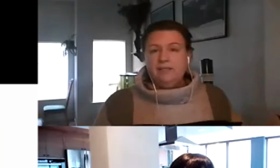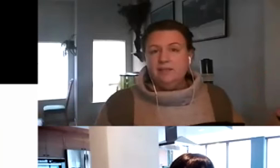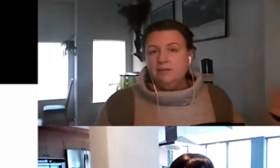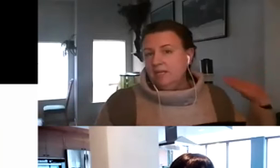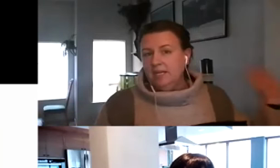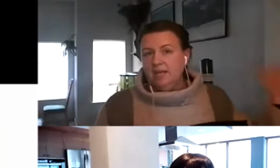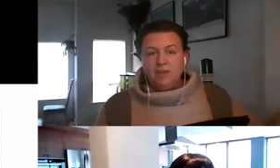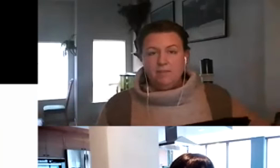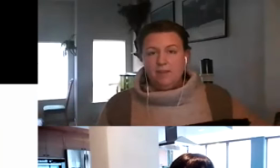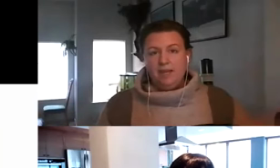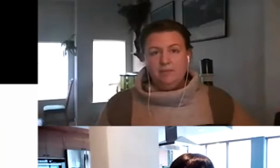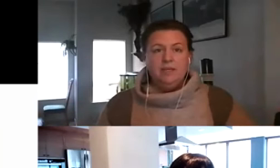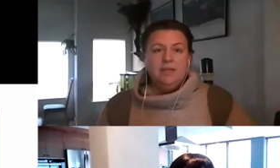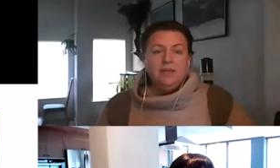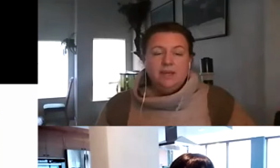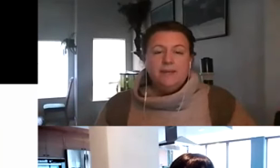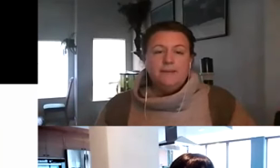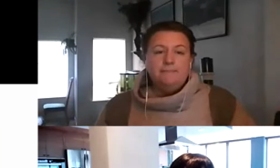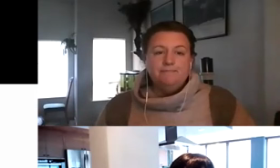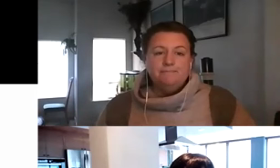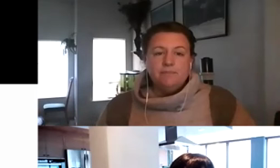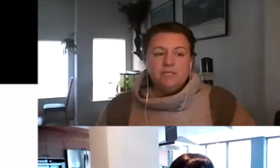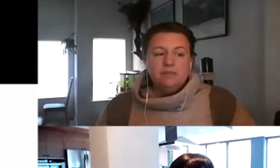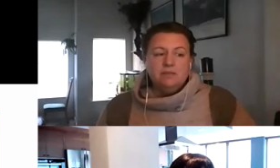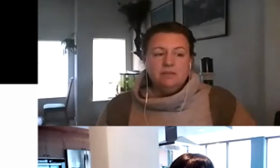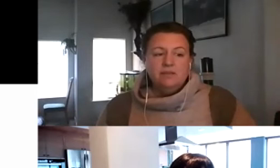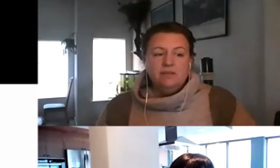or a friend that they're meeting coming up behind me,